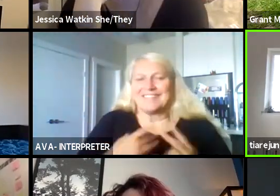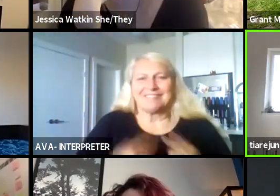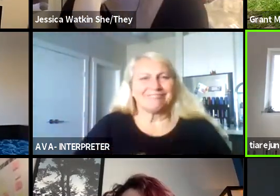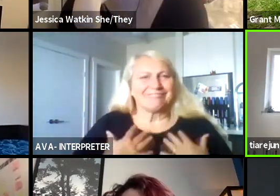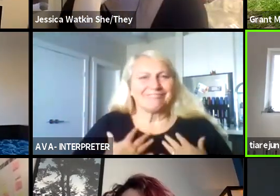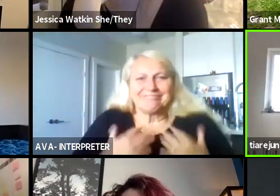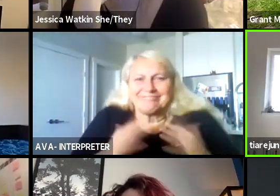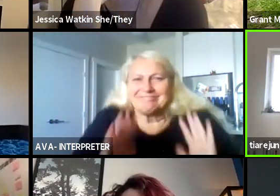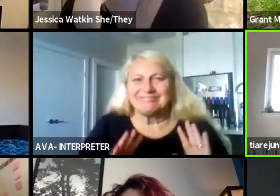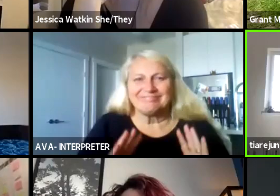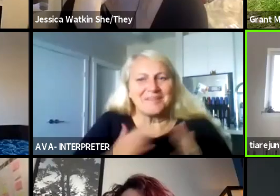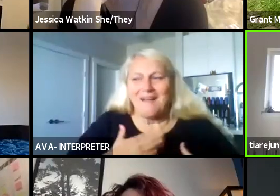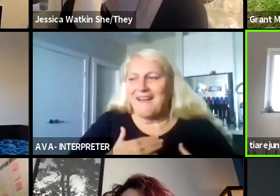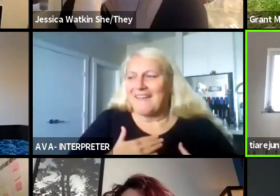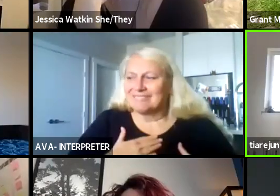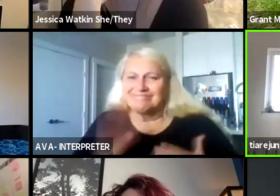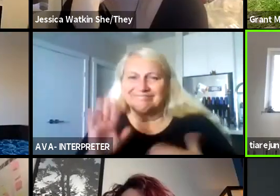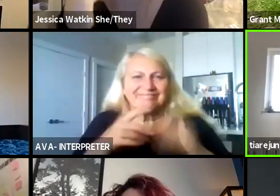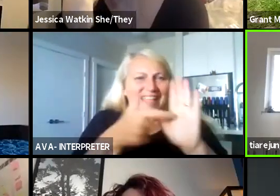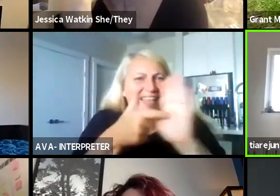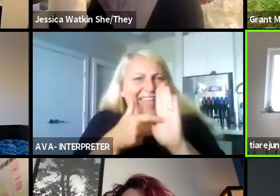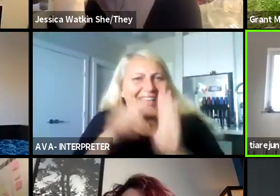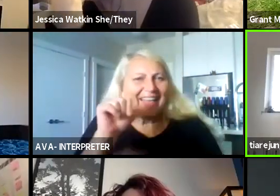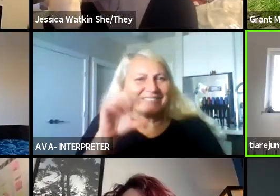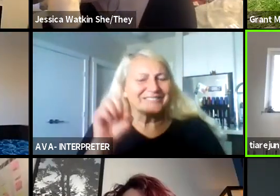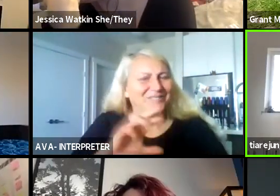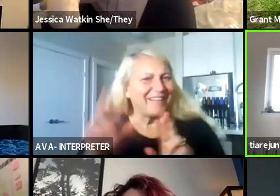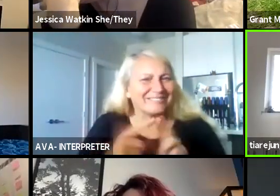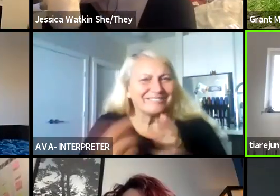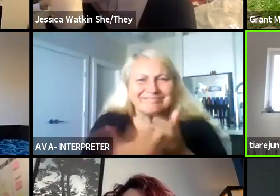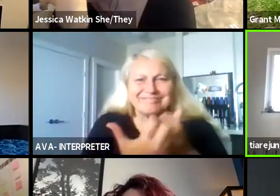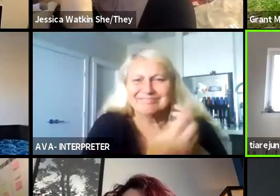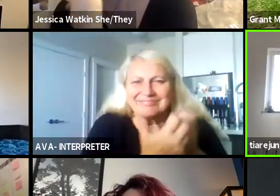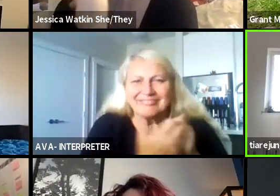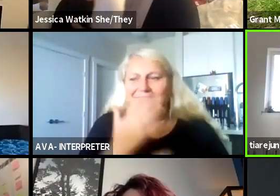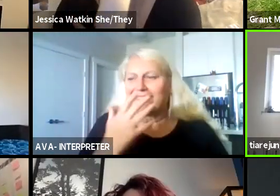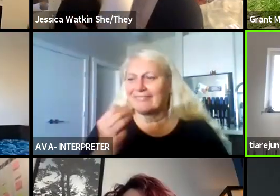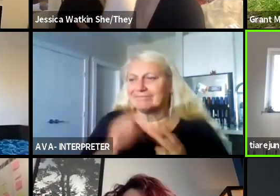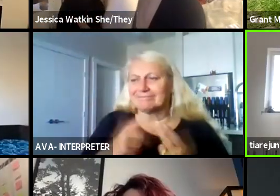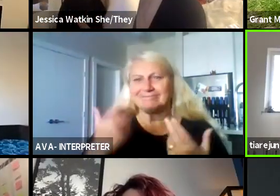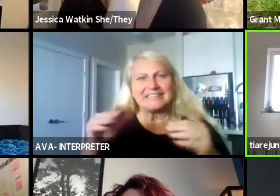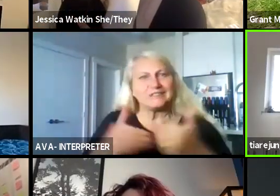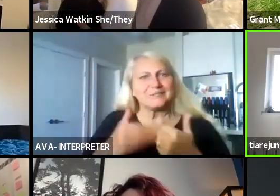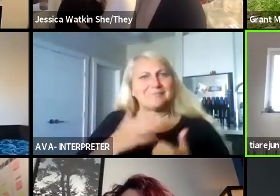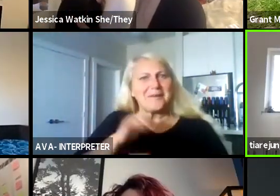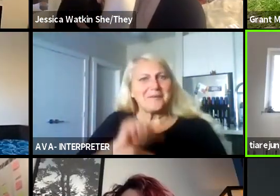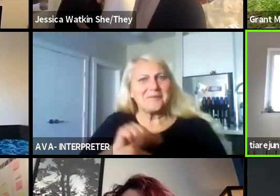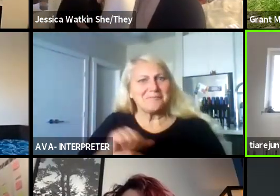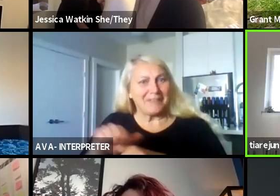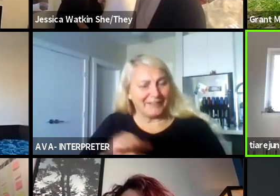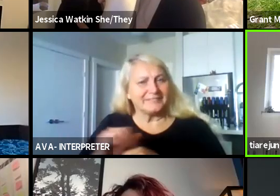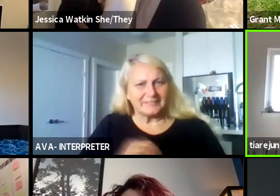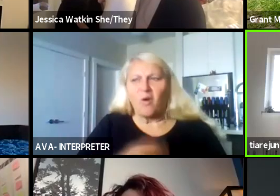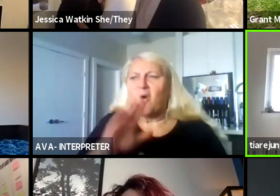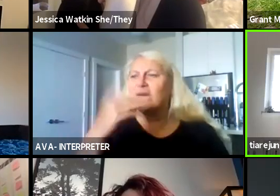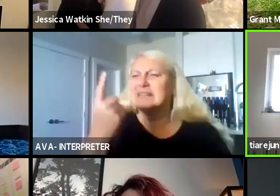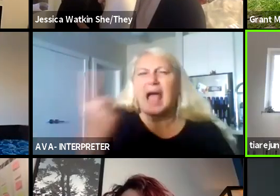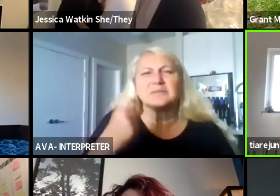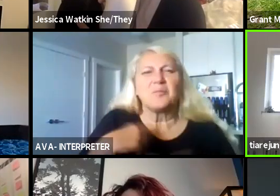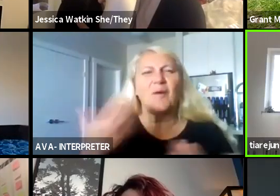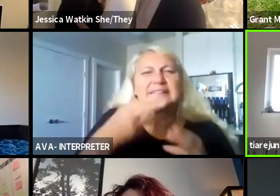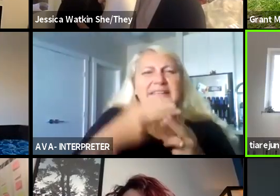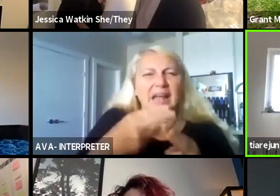Access needs are met, and an introduction to some of my work and practice. So someone is asking the name. There's no